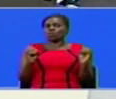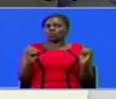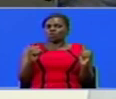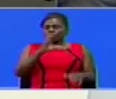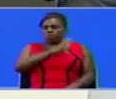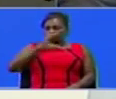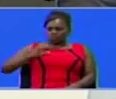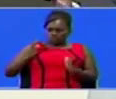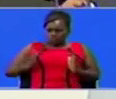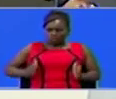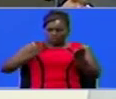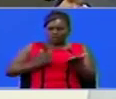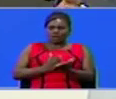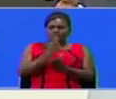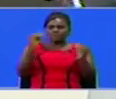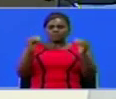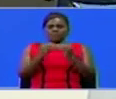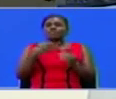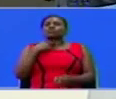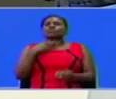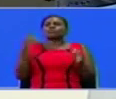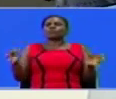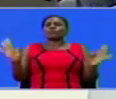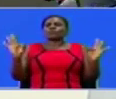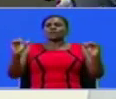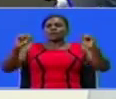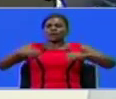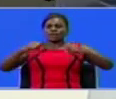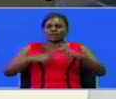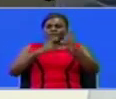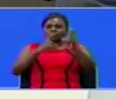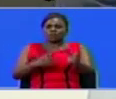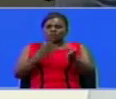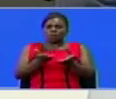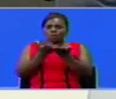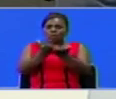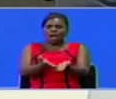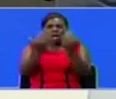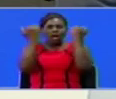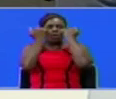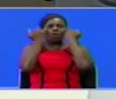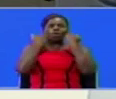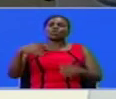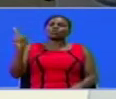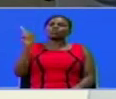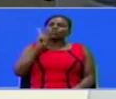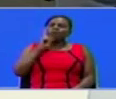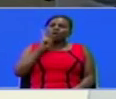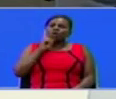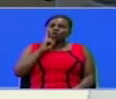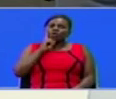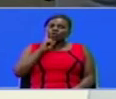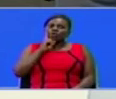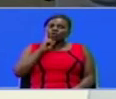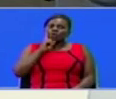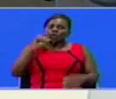National Commission on Human Rights, met with union officials to agree on the report to be presented to court tomorrow, as yet another window for striking